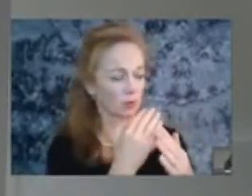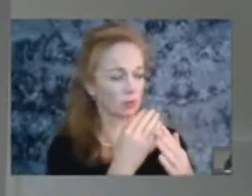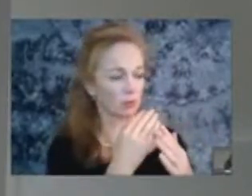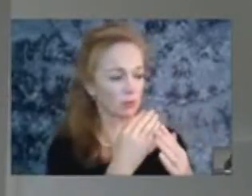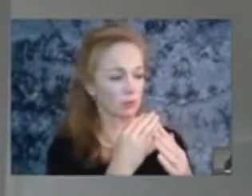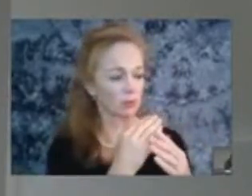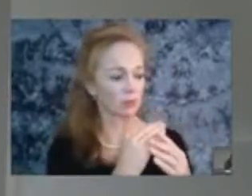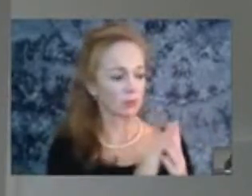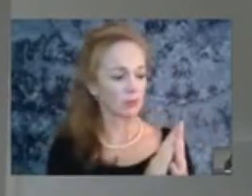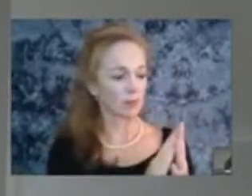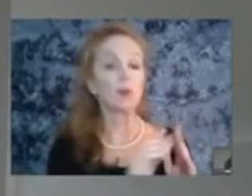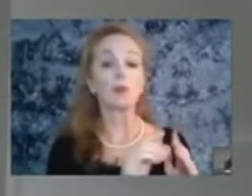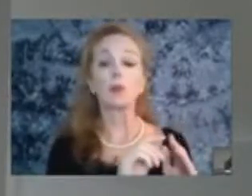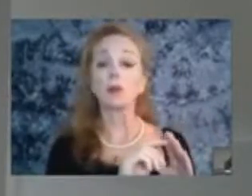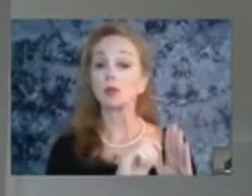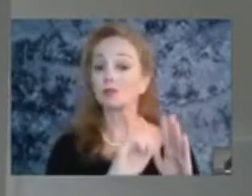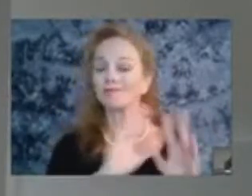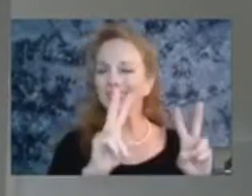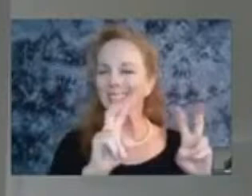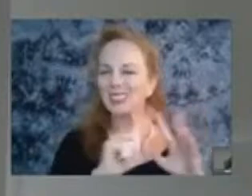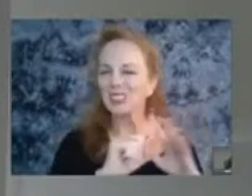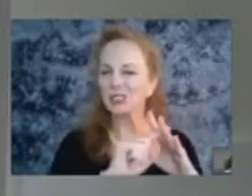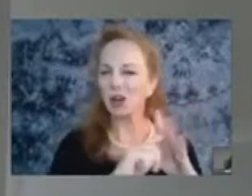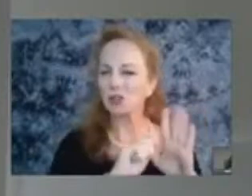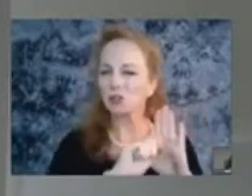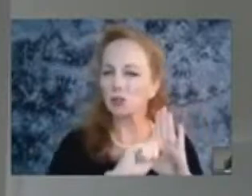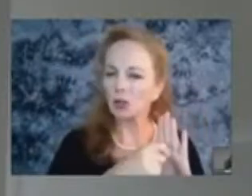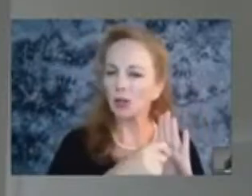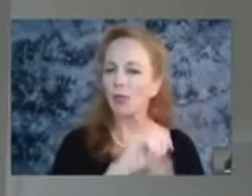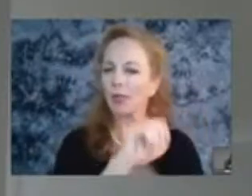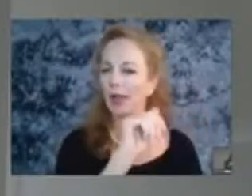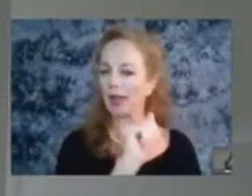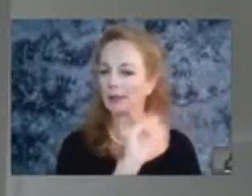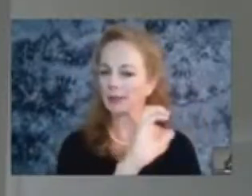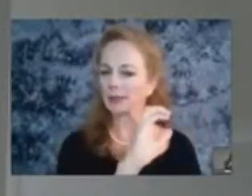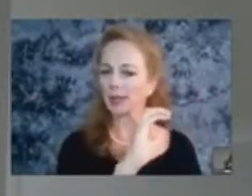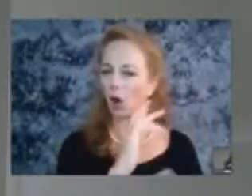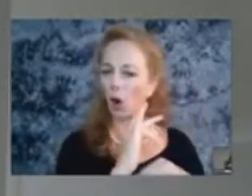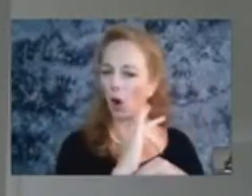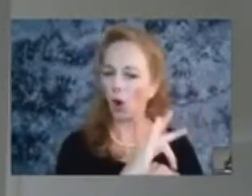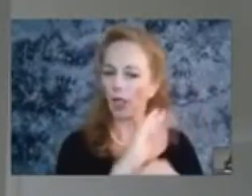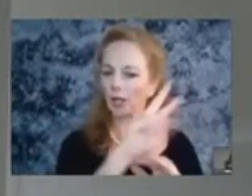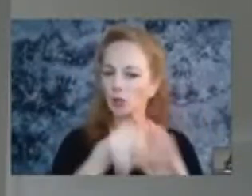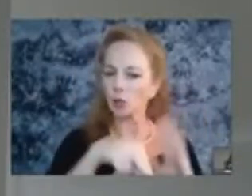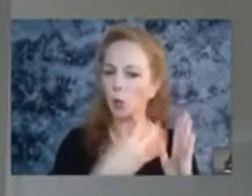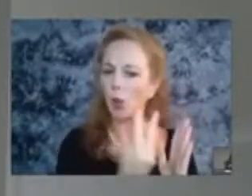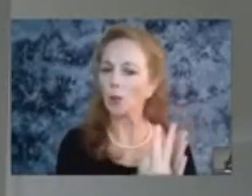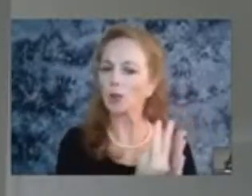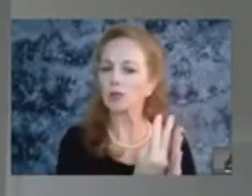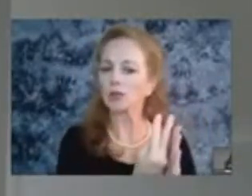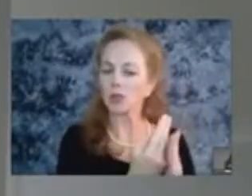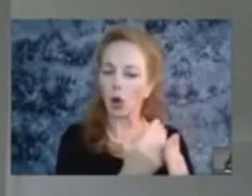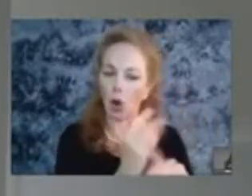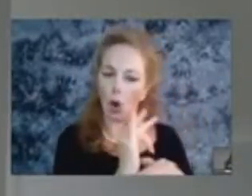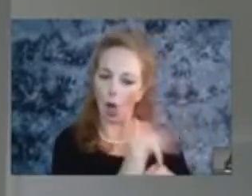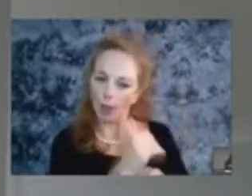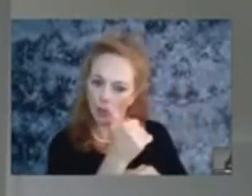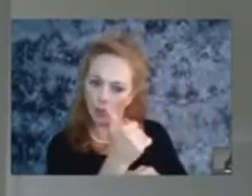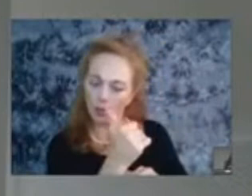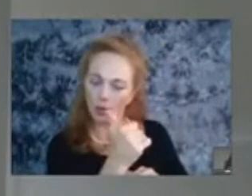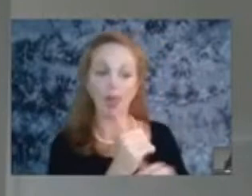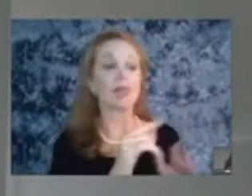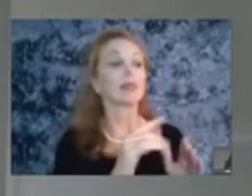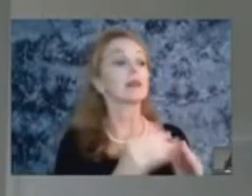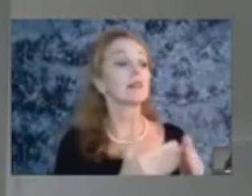turning on the air conditioning, if you will, in the mornings 2 hours earlier, and also it's staying on 2 hours later. Do